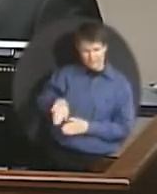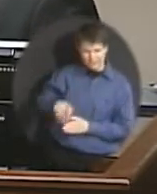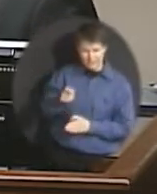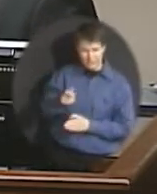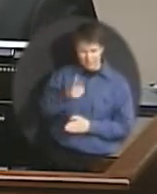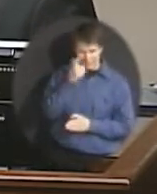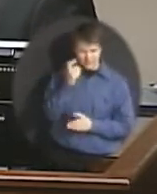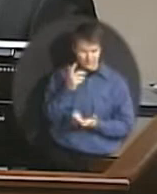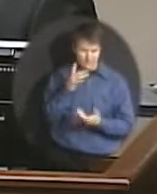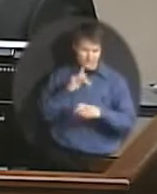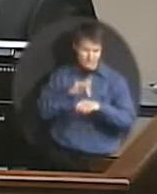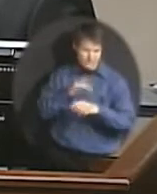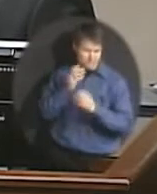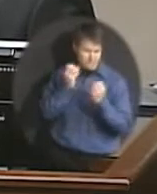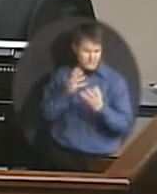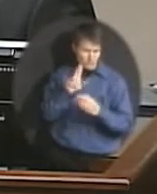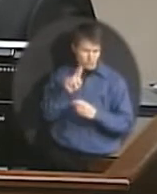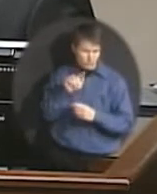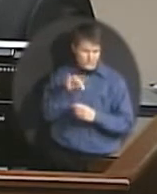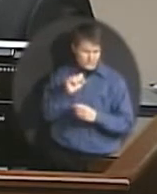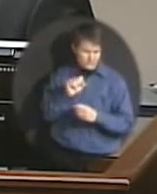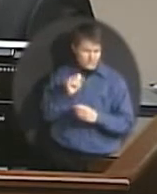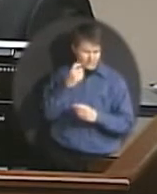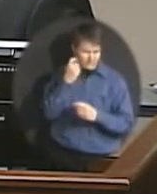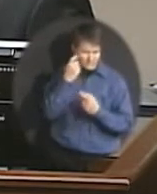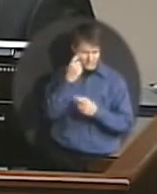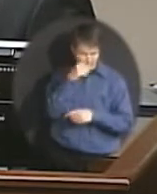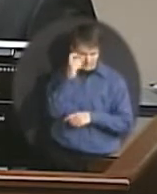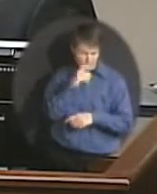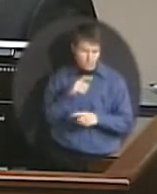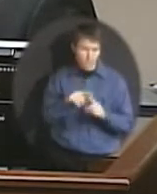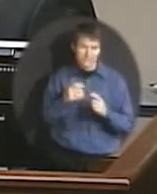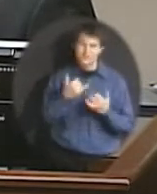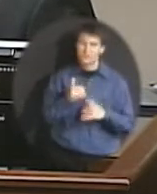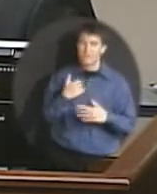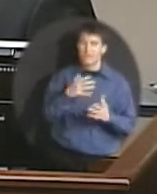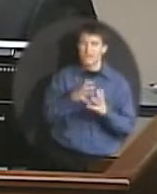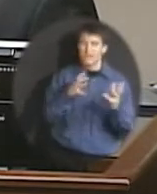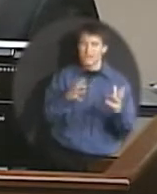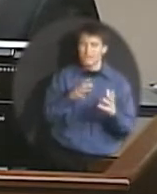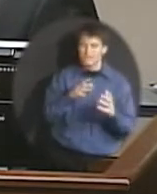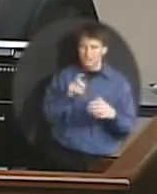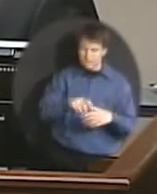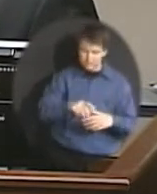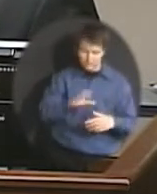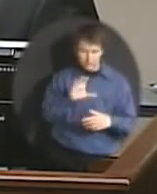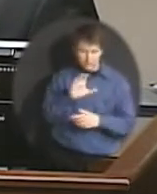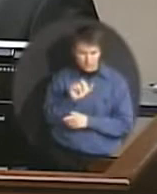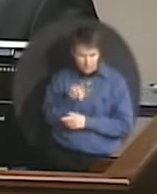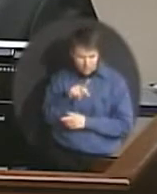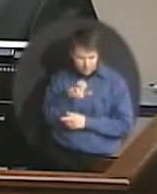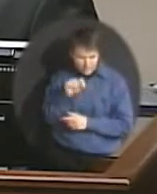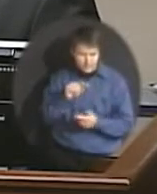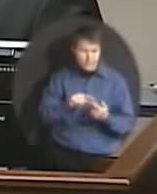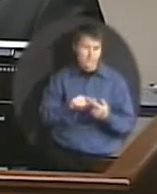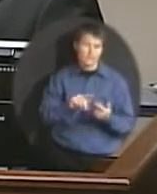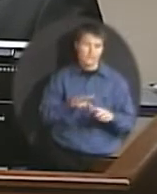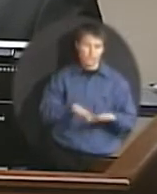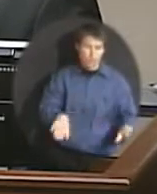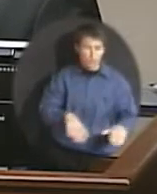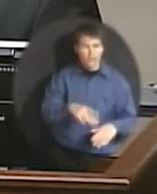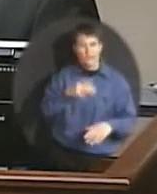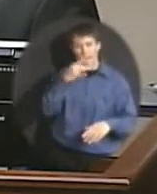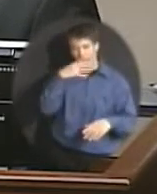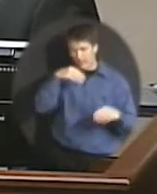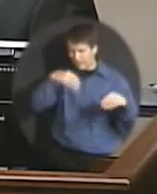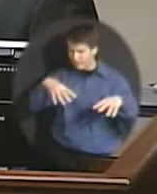this summer. But we still have huge technology needs, classroom furniture replacement, carpet, flooring, lighting,